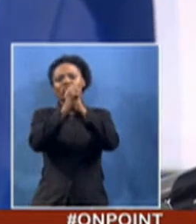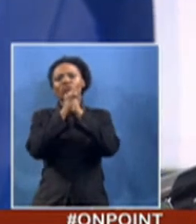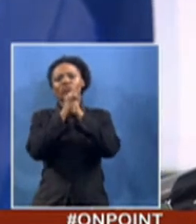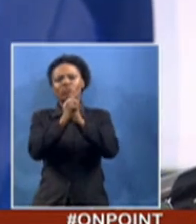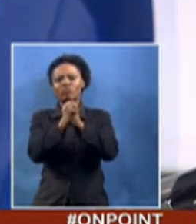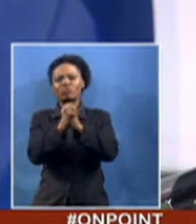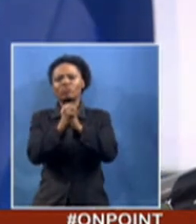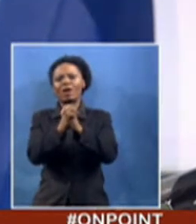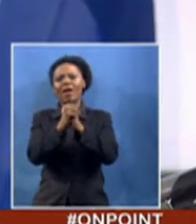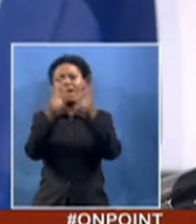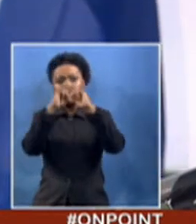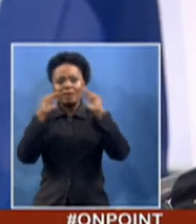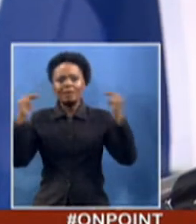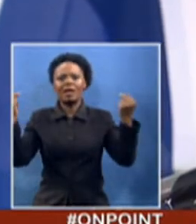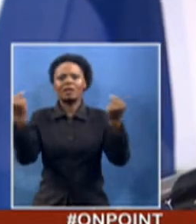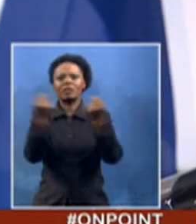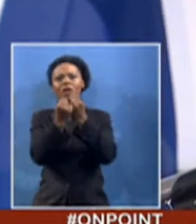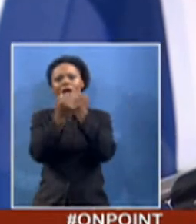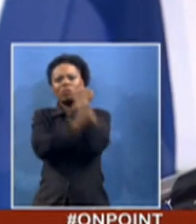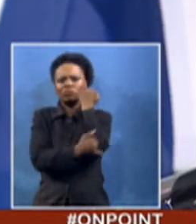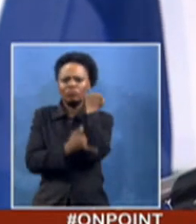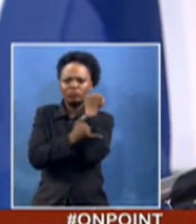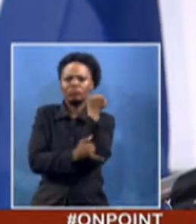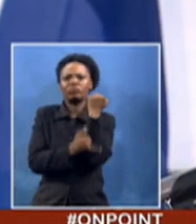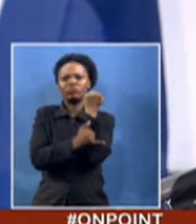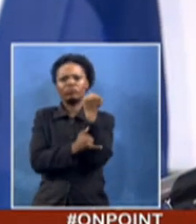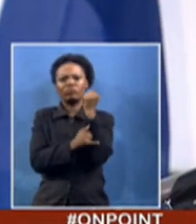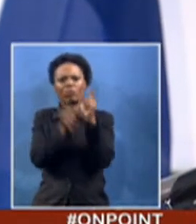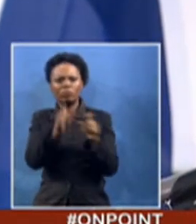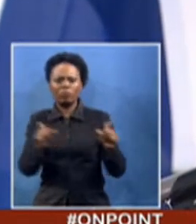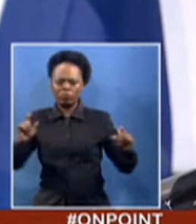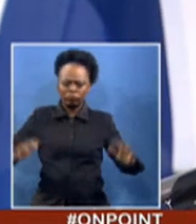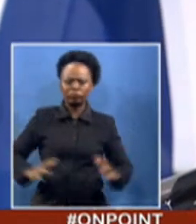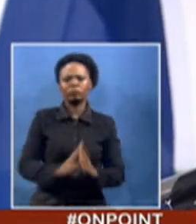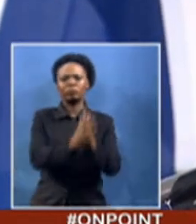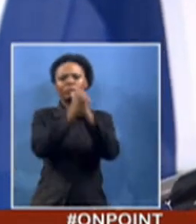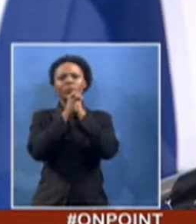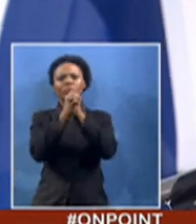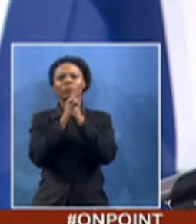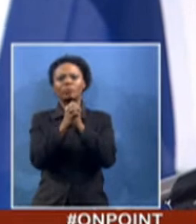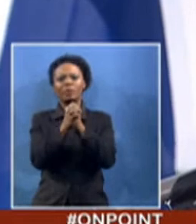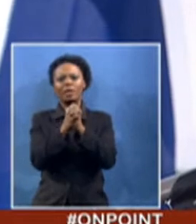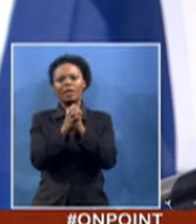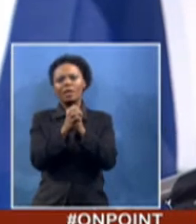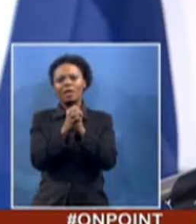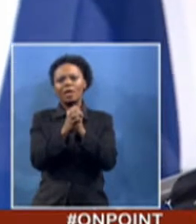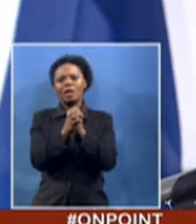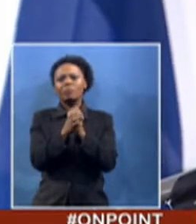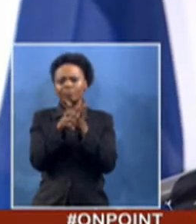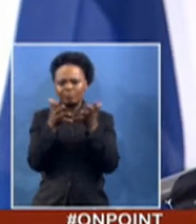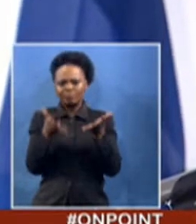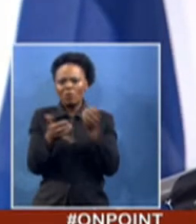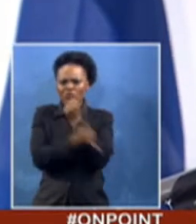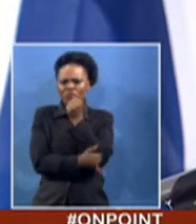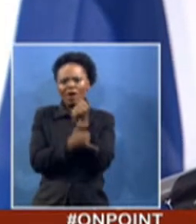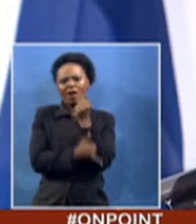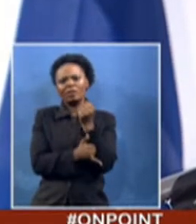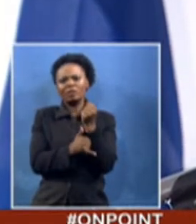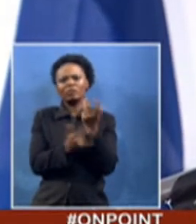national unity, of creating a new nation from the ashes of